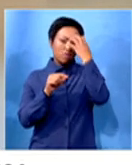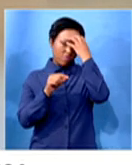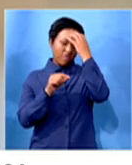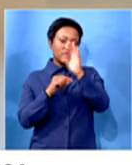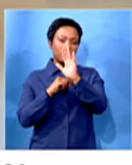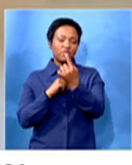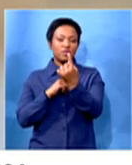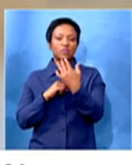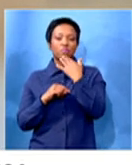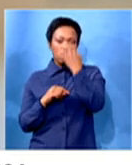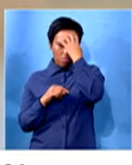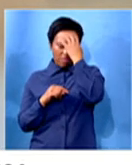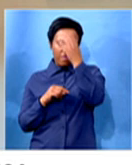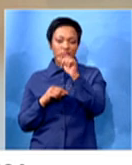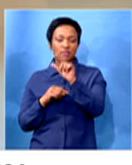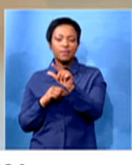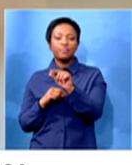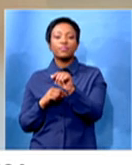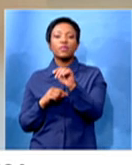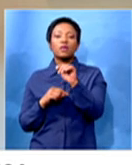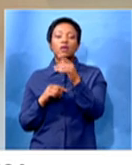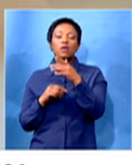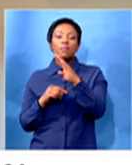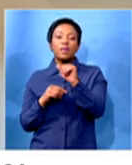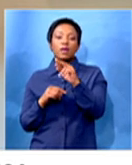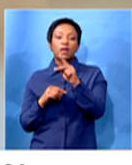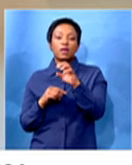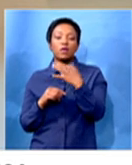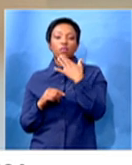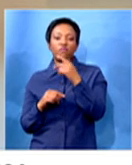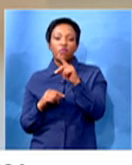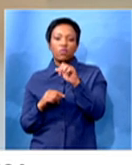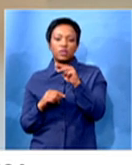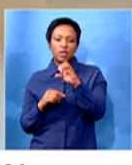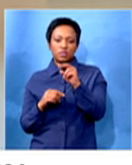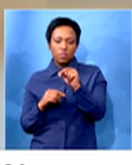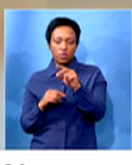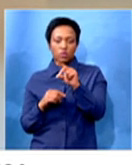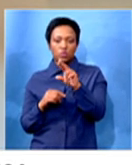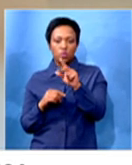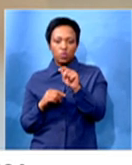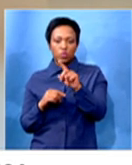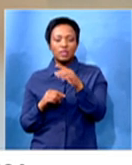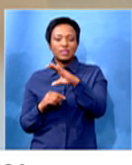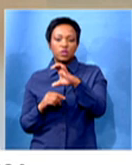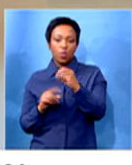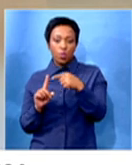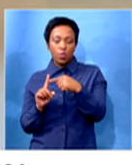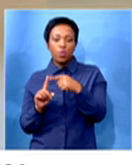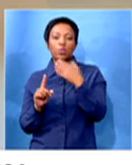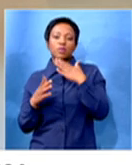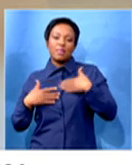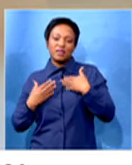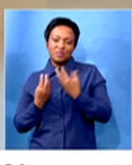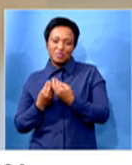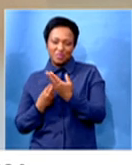yourself. Professor Linda-Gail Bekker, she of course is the COO of the Desmond Tutu Health Foundation, and it's a pleasure again to have